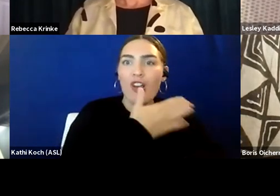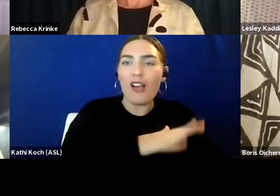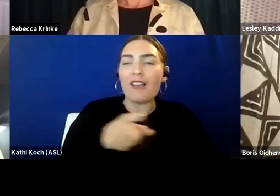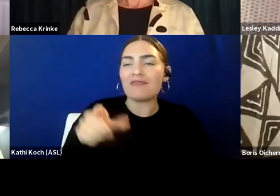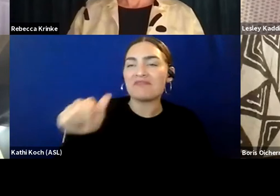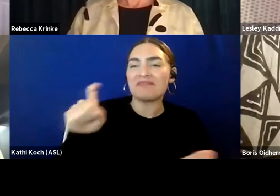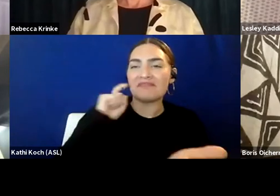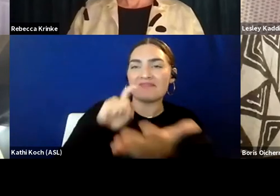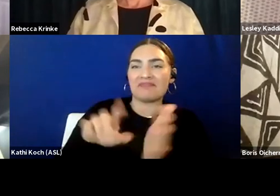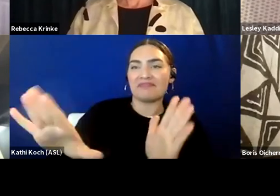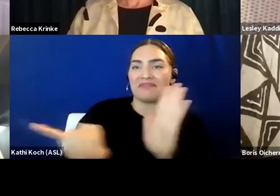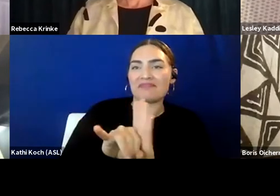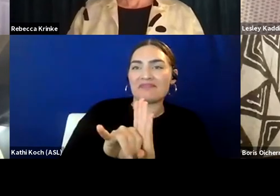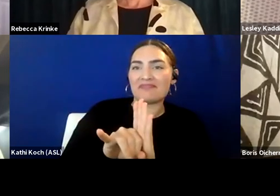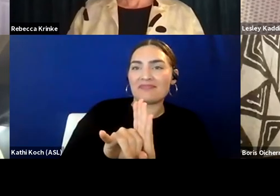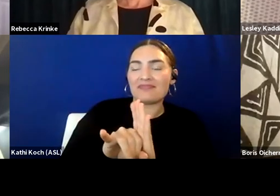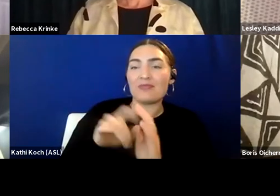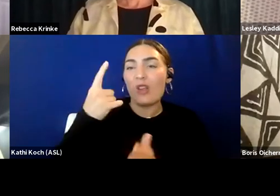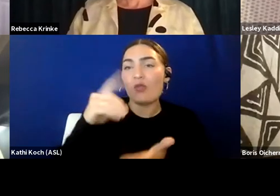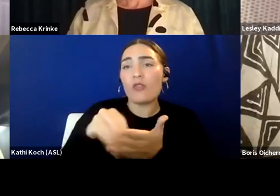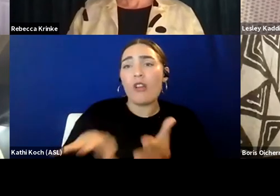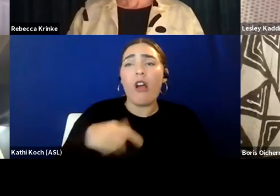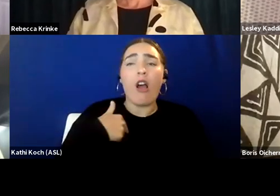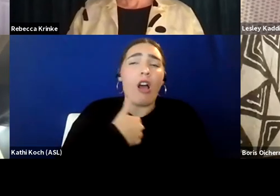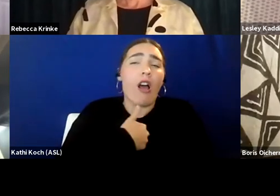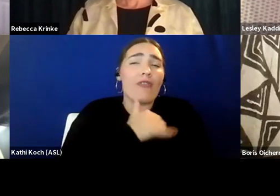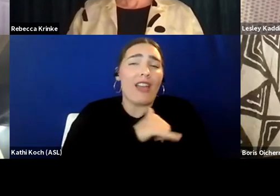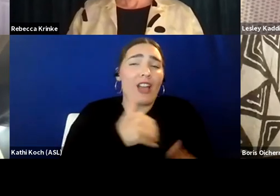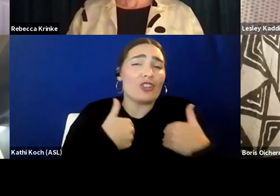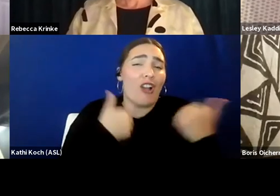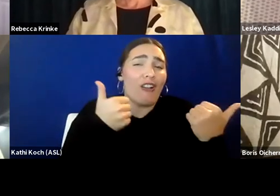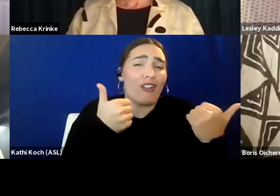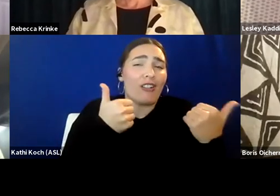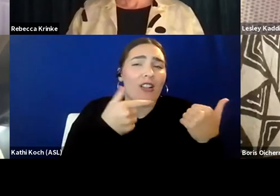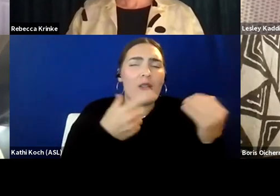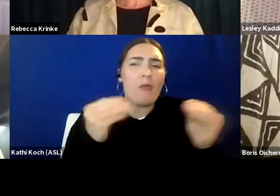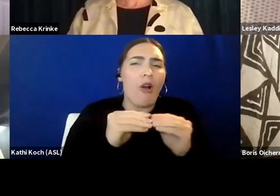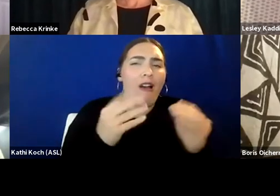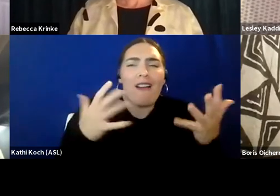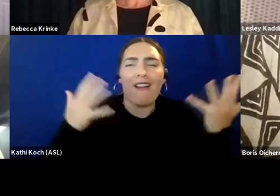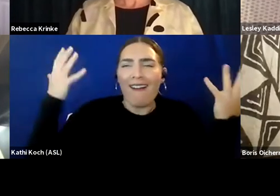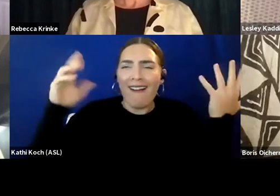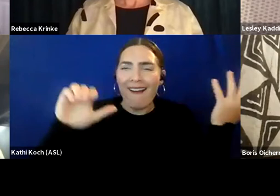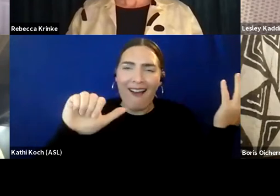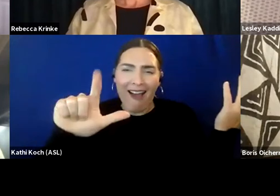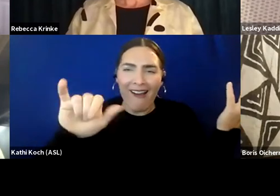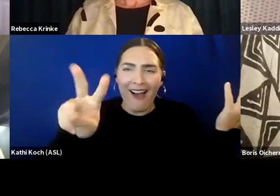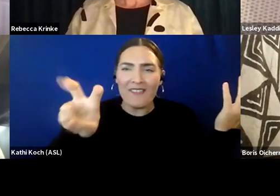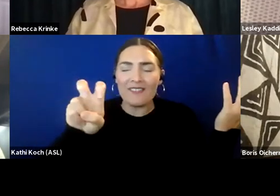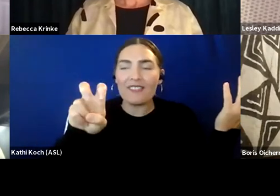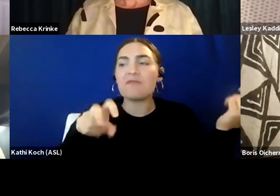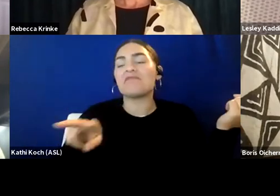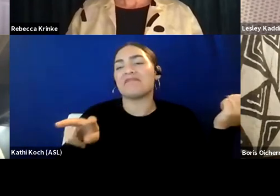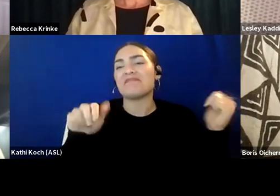students tend to say, I adore the younger version, so much more alive, right? And there's a certain point in